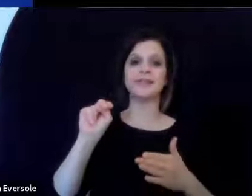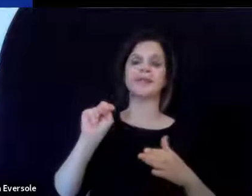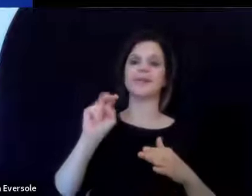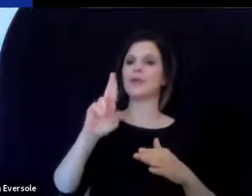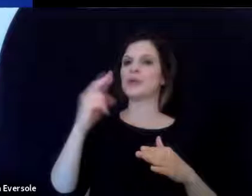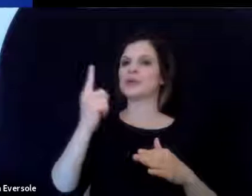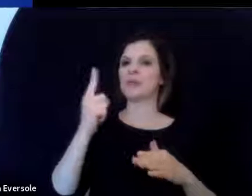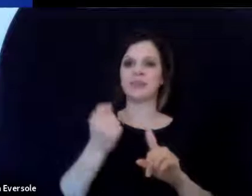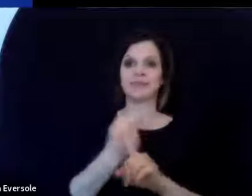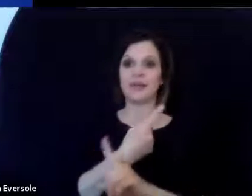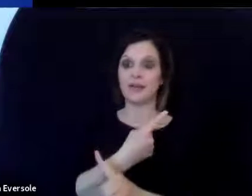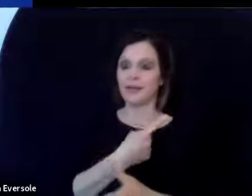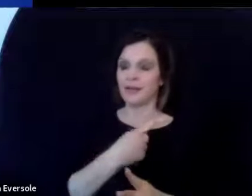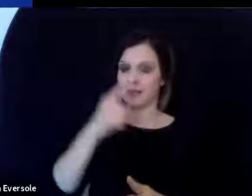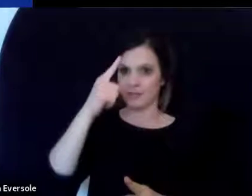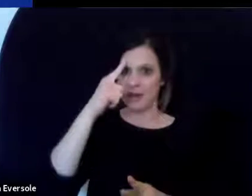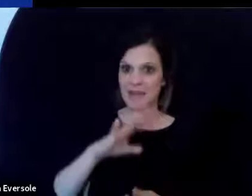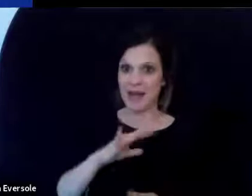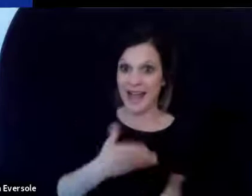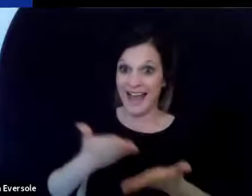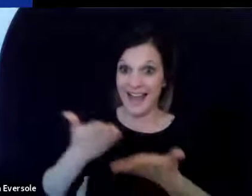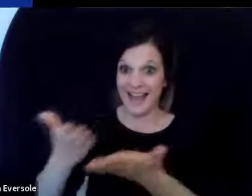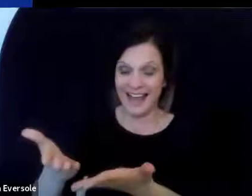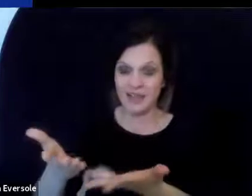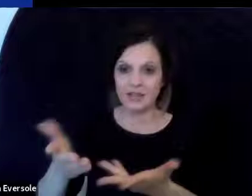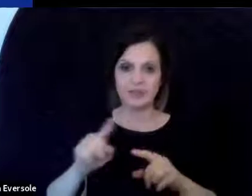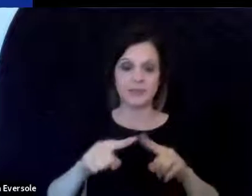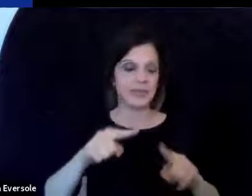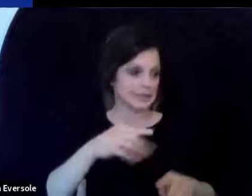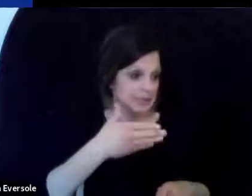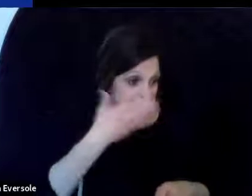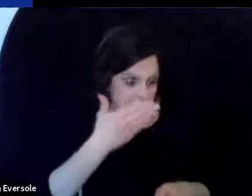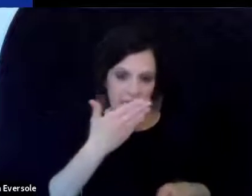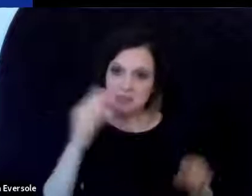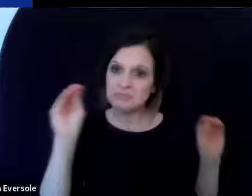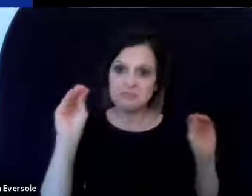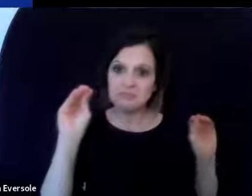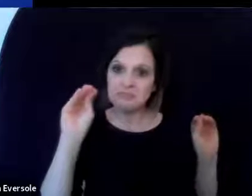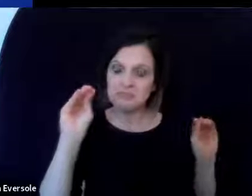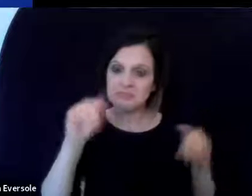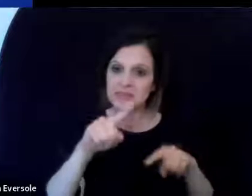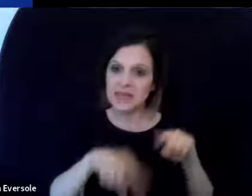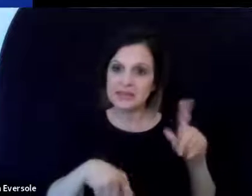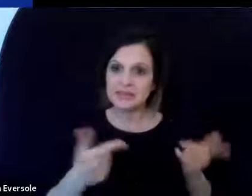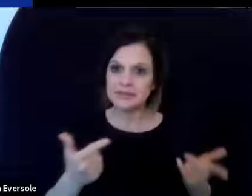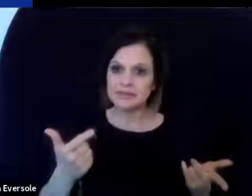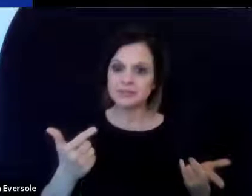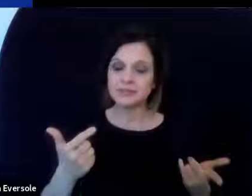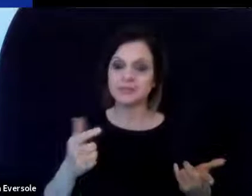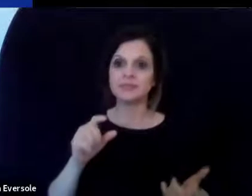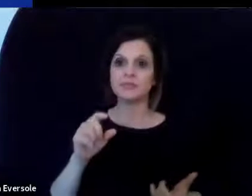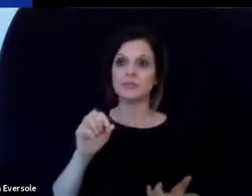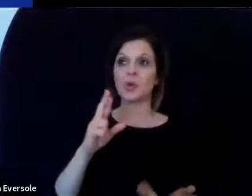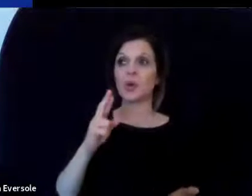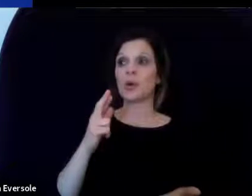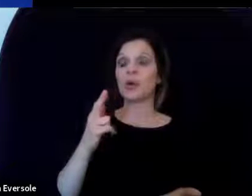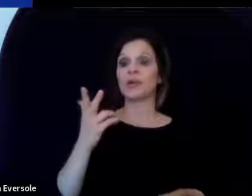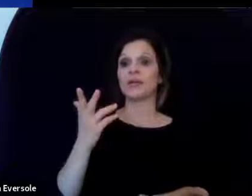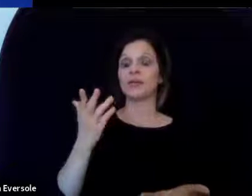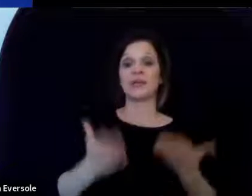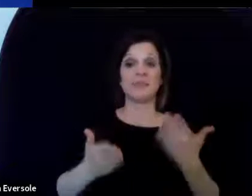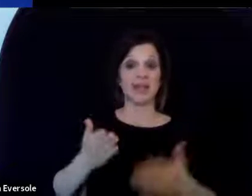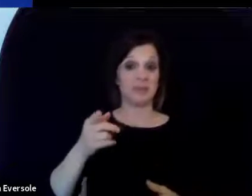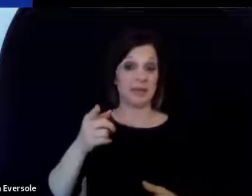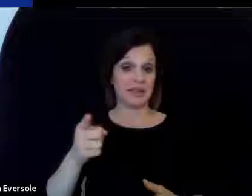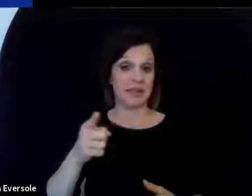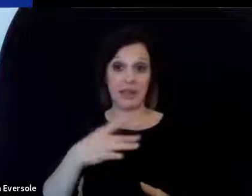not really care whether something's super spicy or not spicy, or really